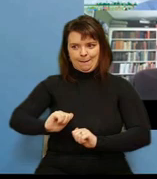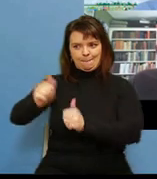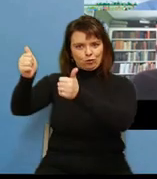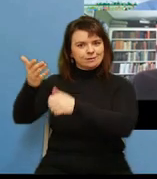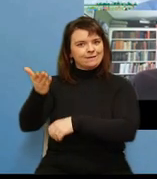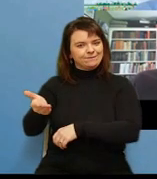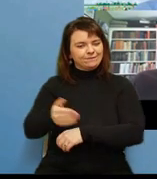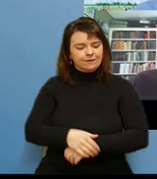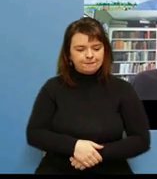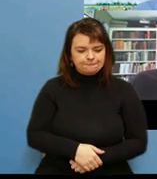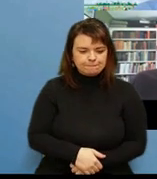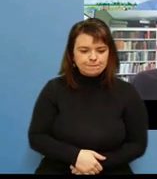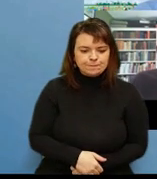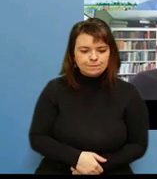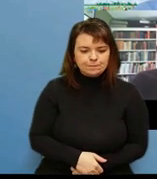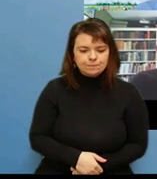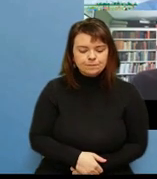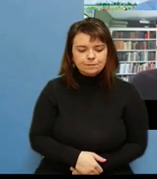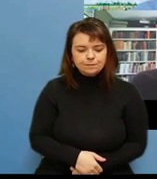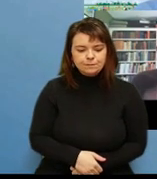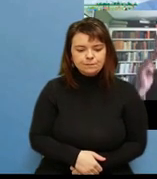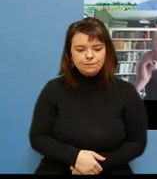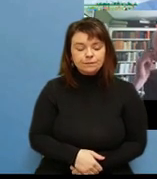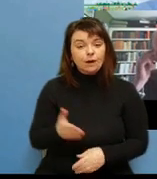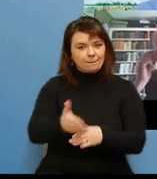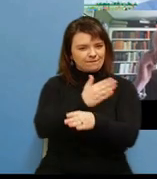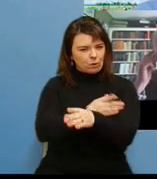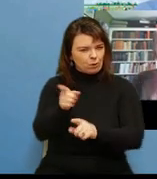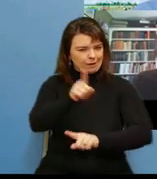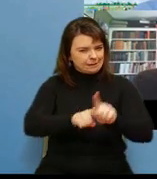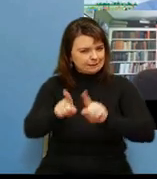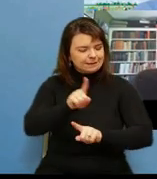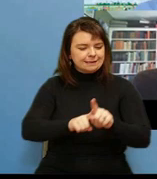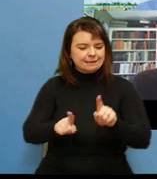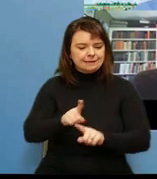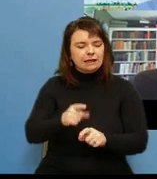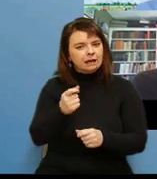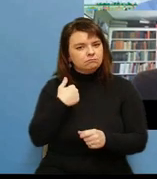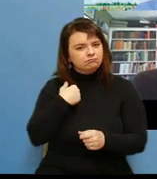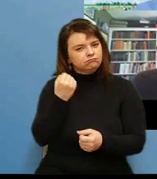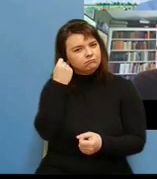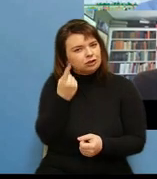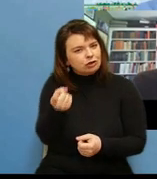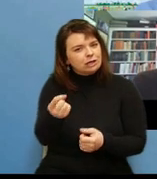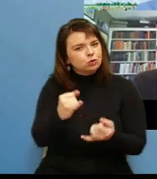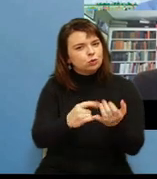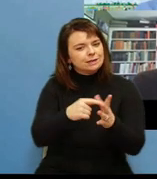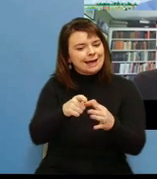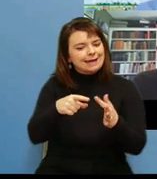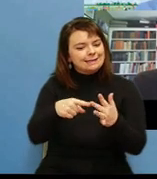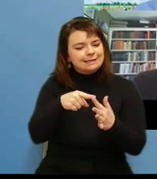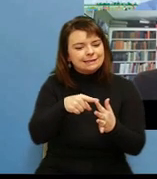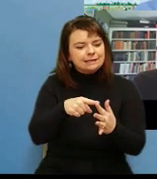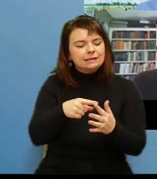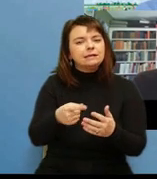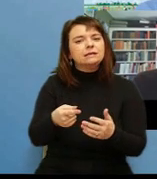those positives. Ahead of this meeting, I suggest to Sadie to bring this back, and for